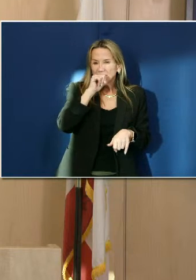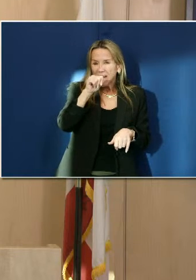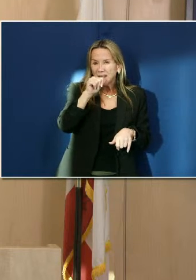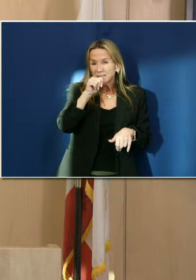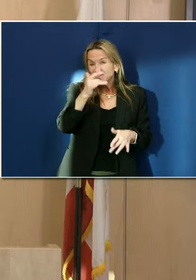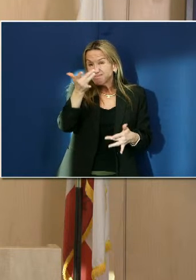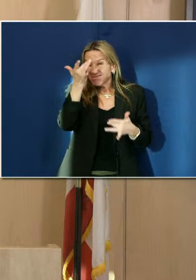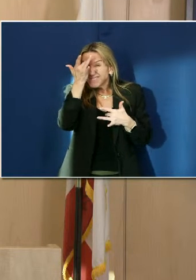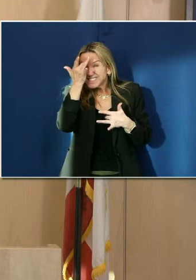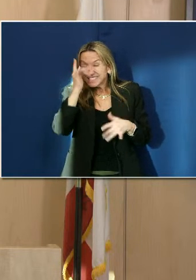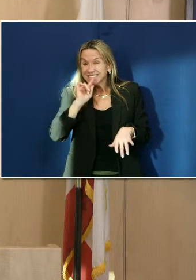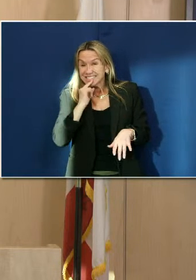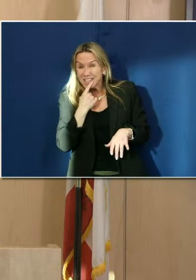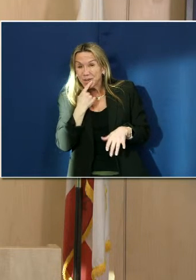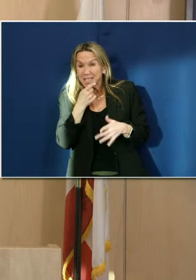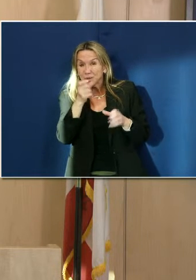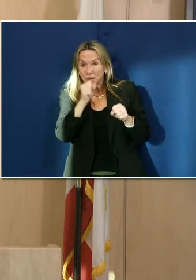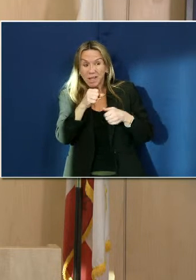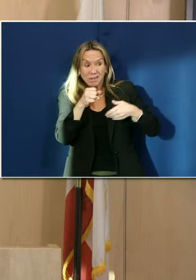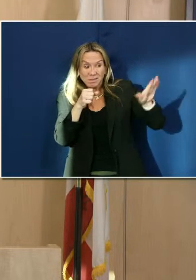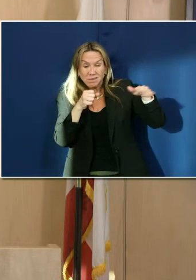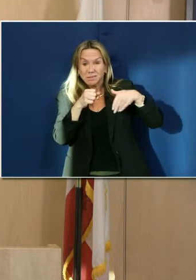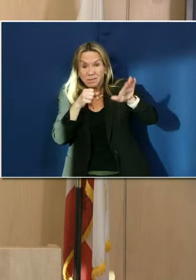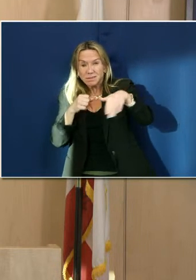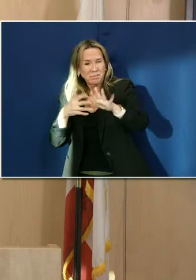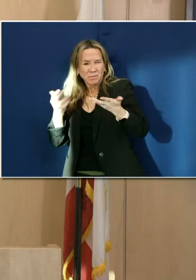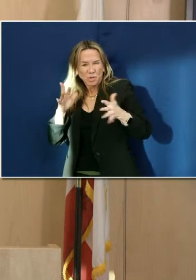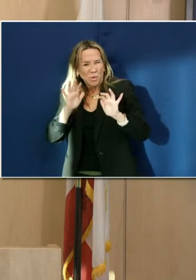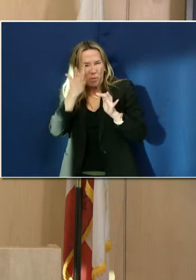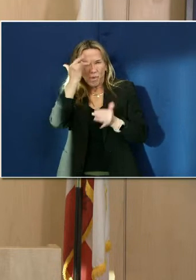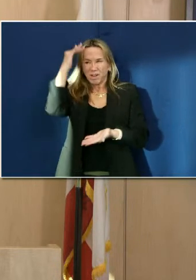idea? Okay, we're going to have Chris Howard respond to that question.